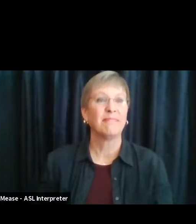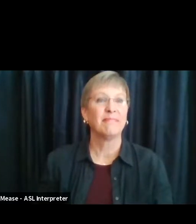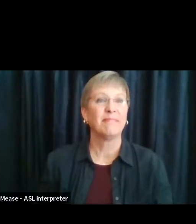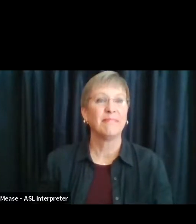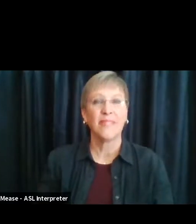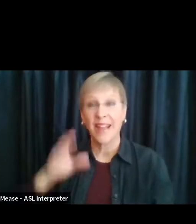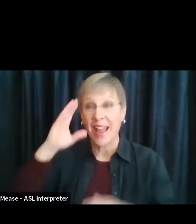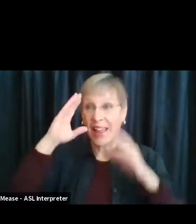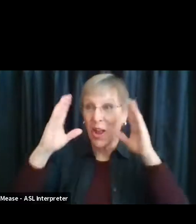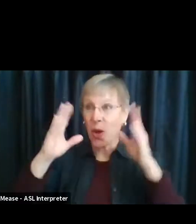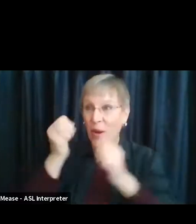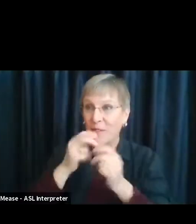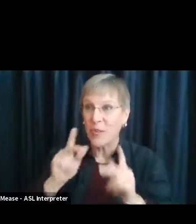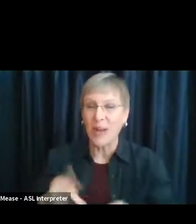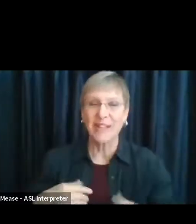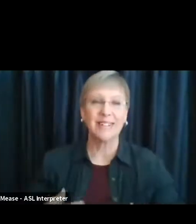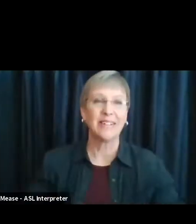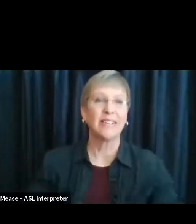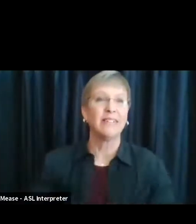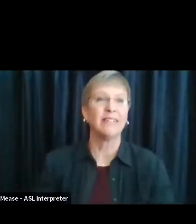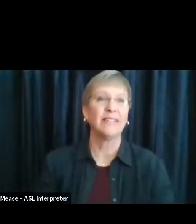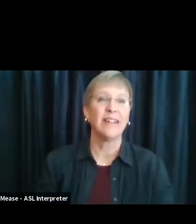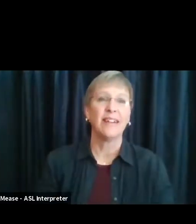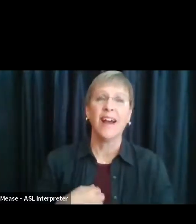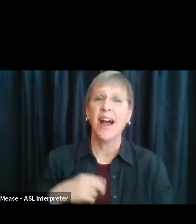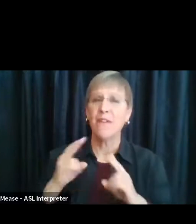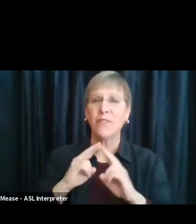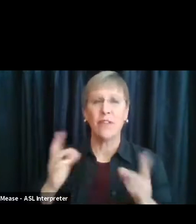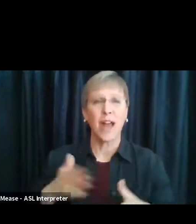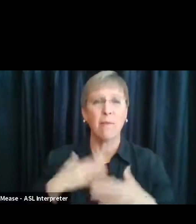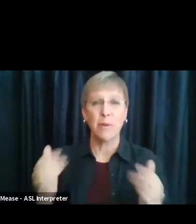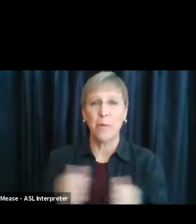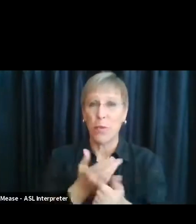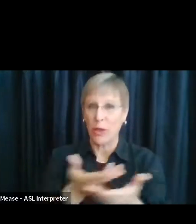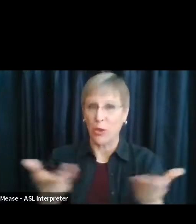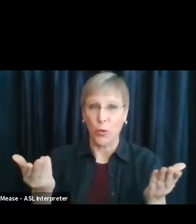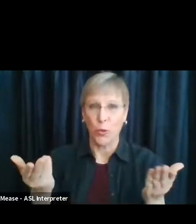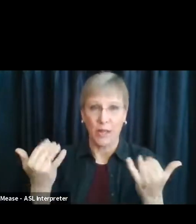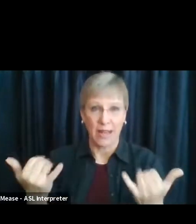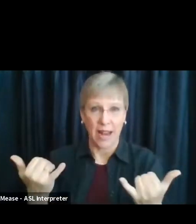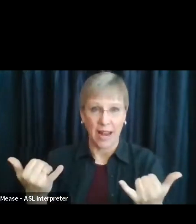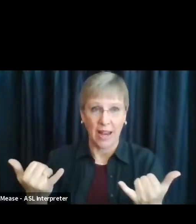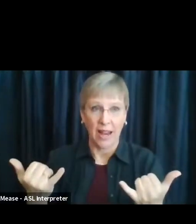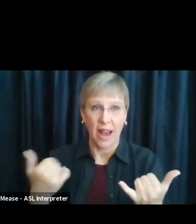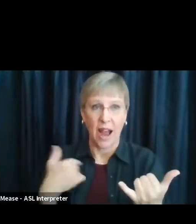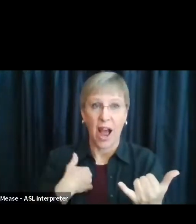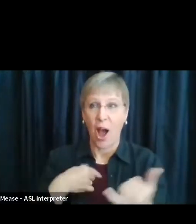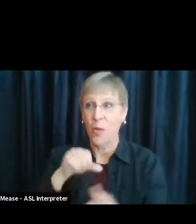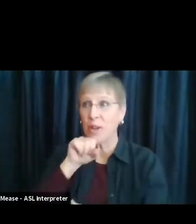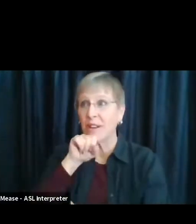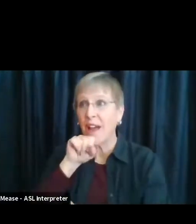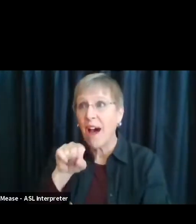Well, hello everyone. I'm very happy to be with you today. I would have loved to